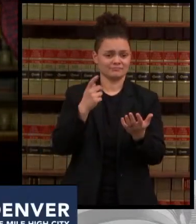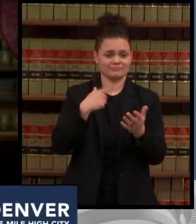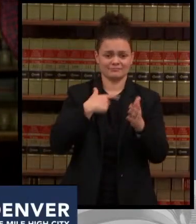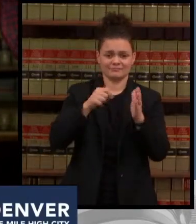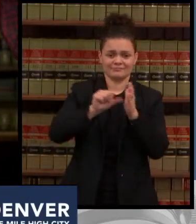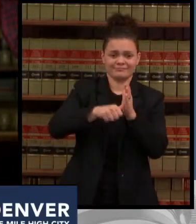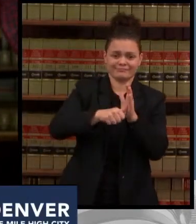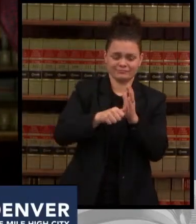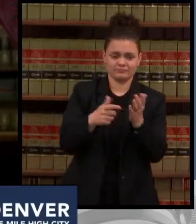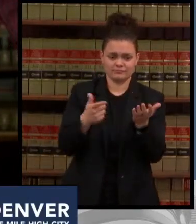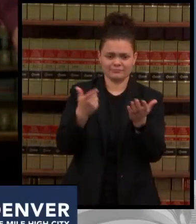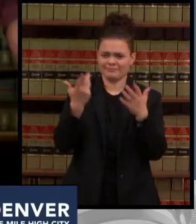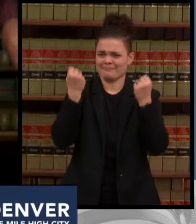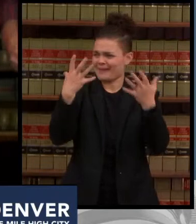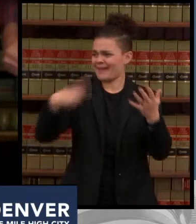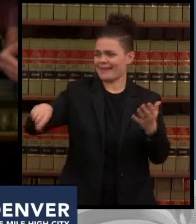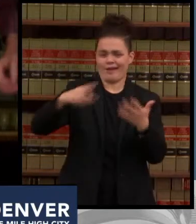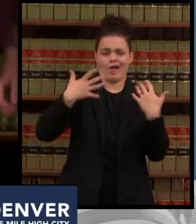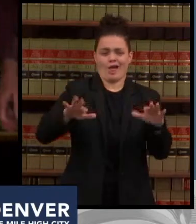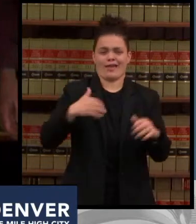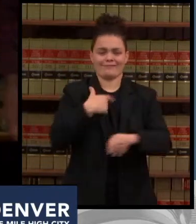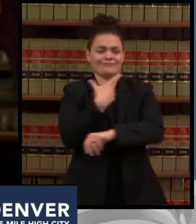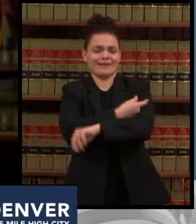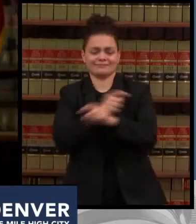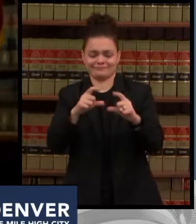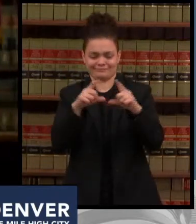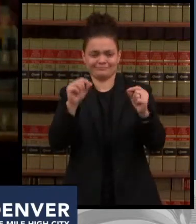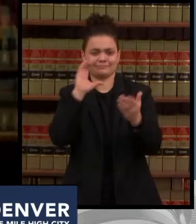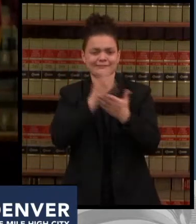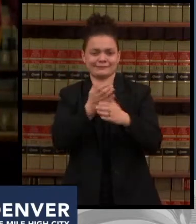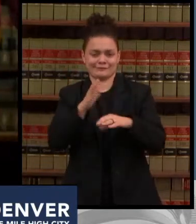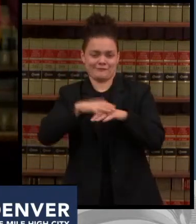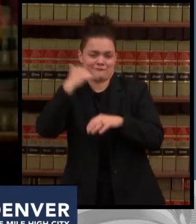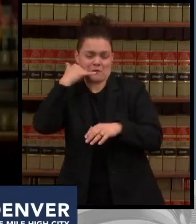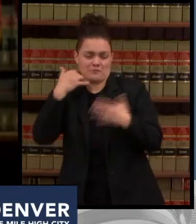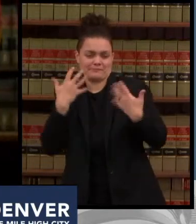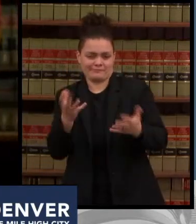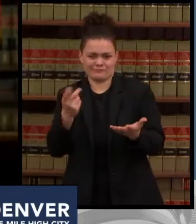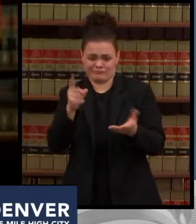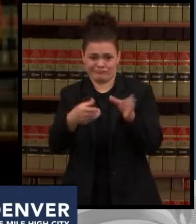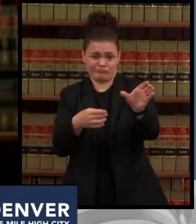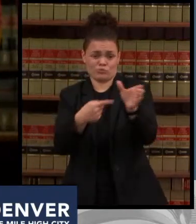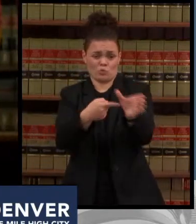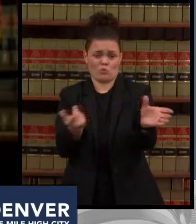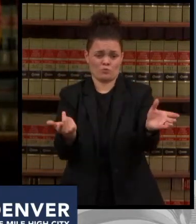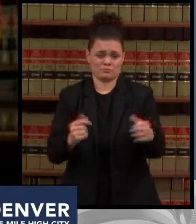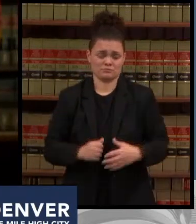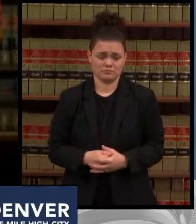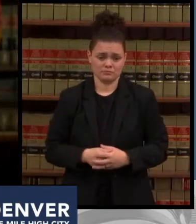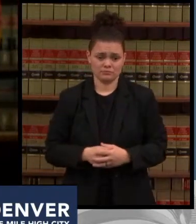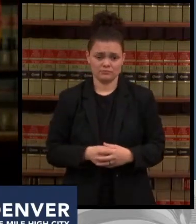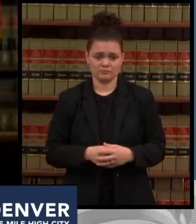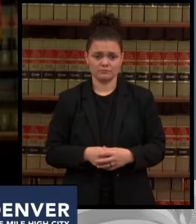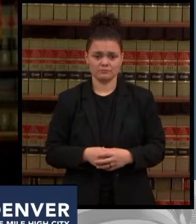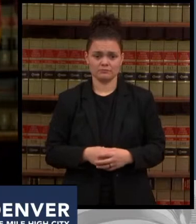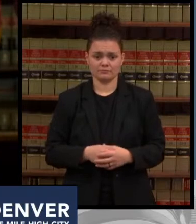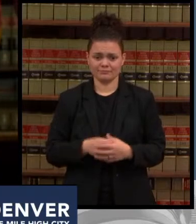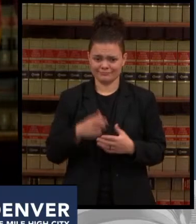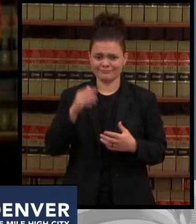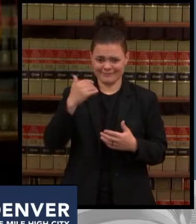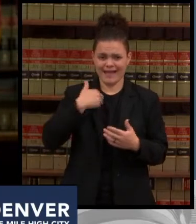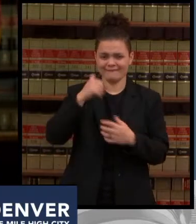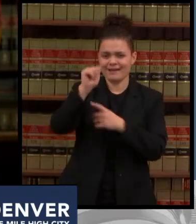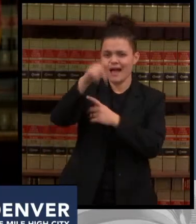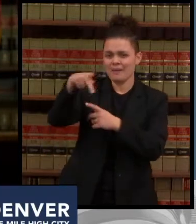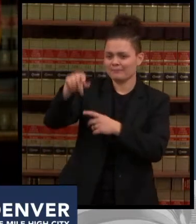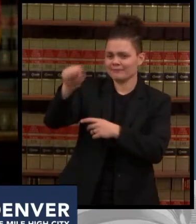our vaccination records. They're easy to upload from the state if you haven't done so already. And if you don't